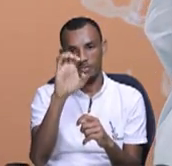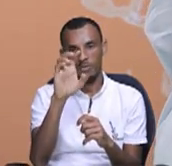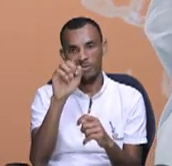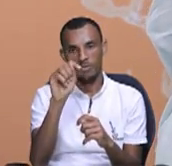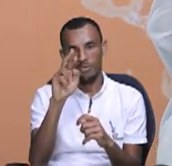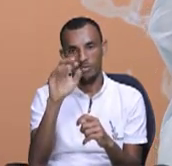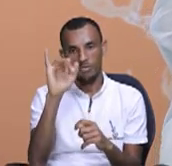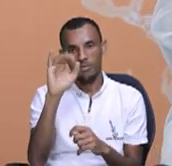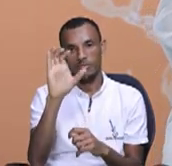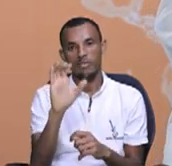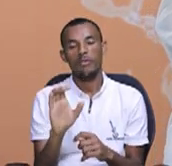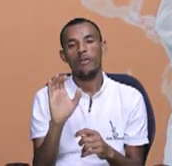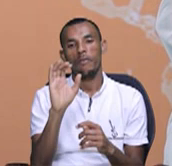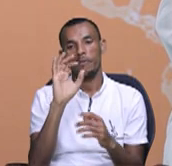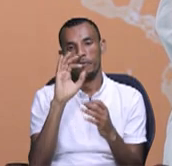function.